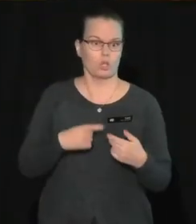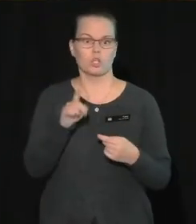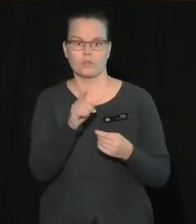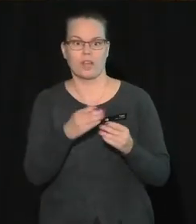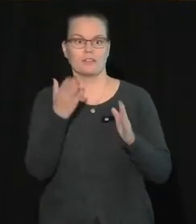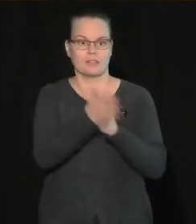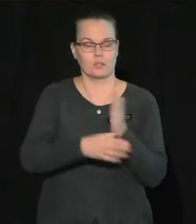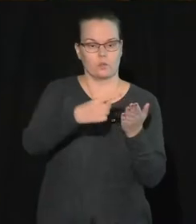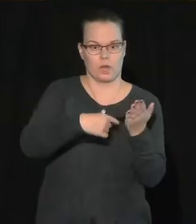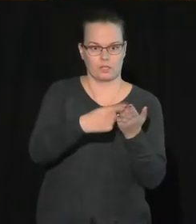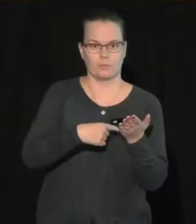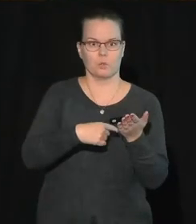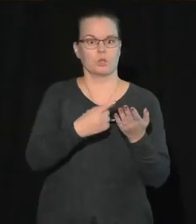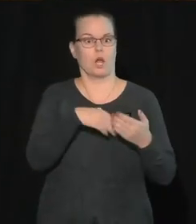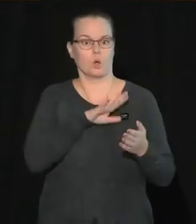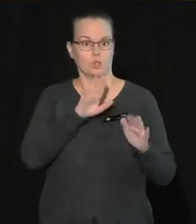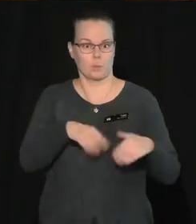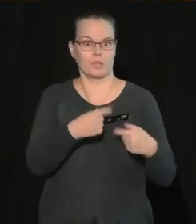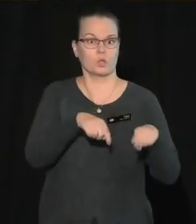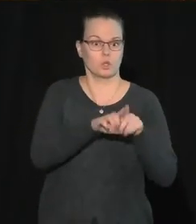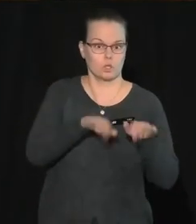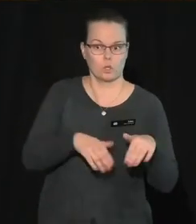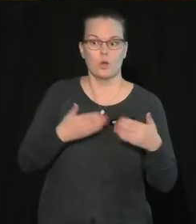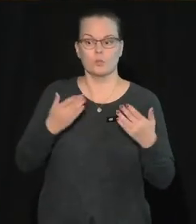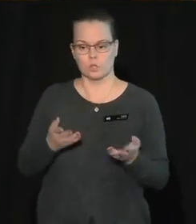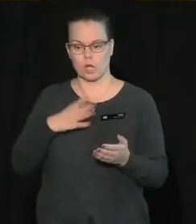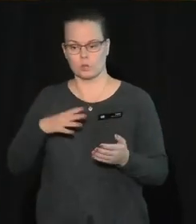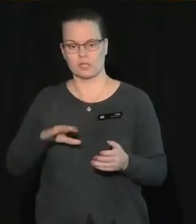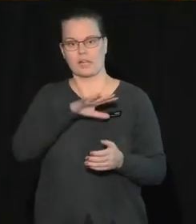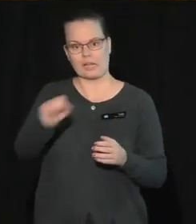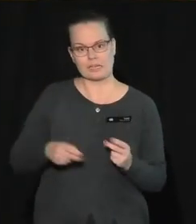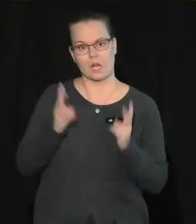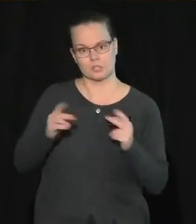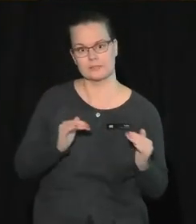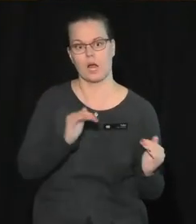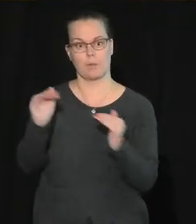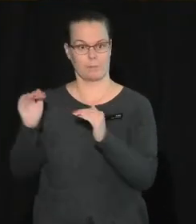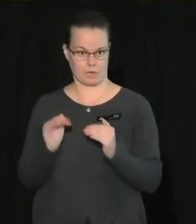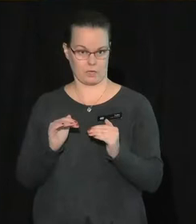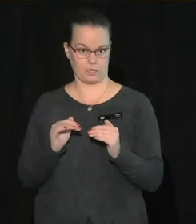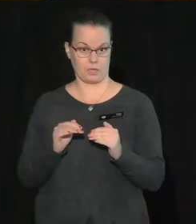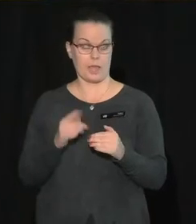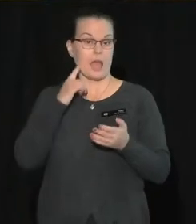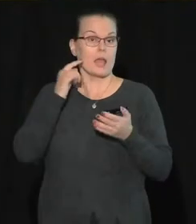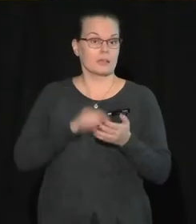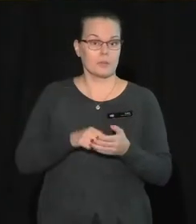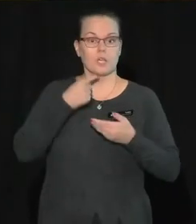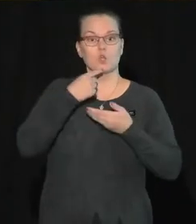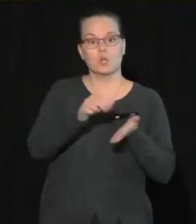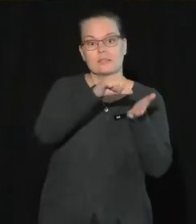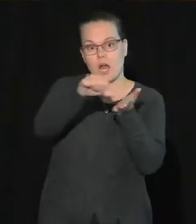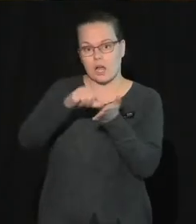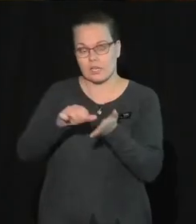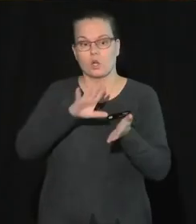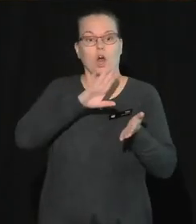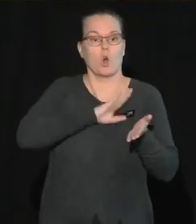accessibility obligations. For example, public procurement. There is already legislation that requires to